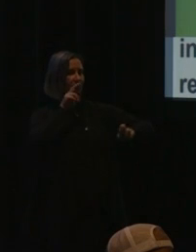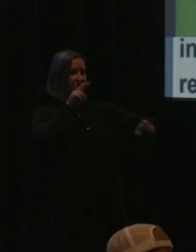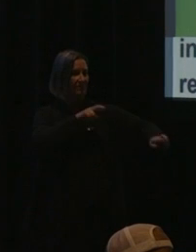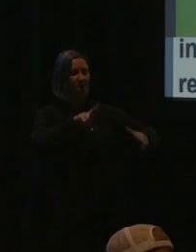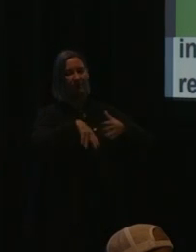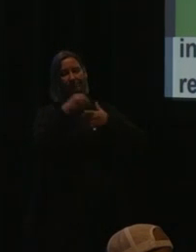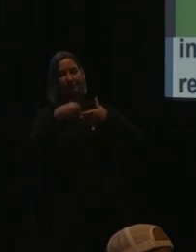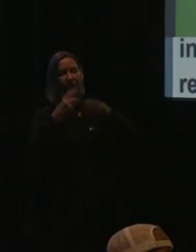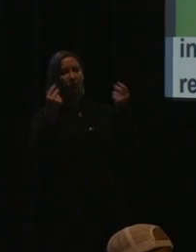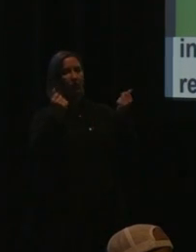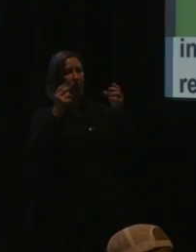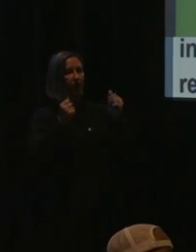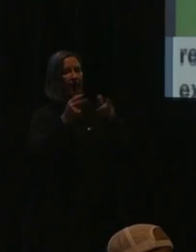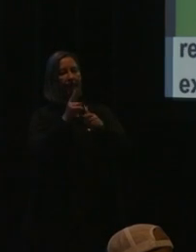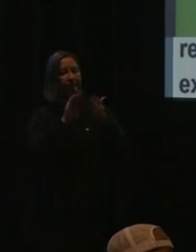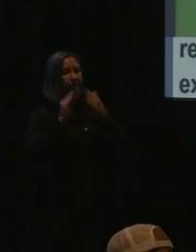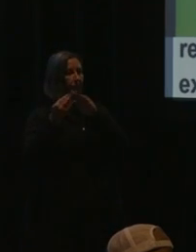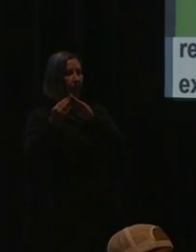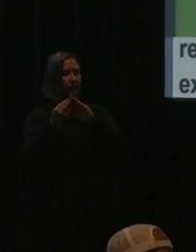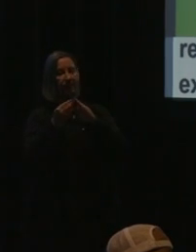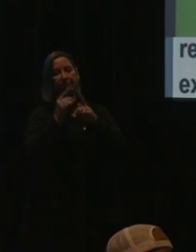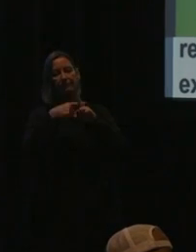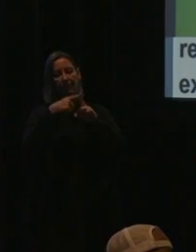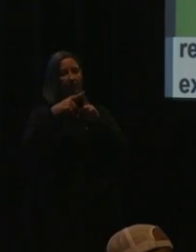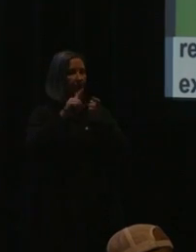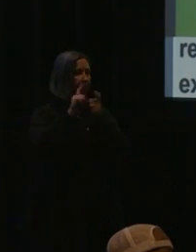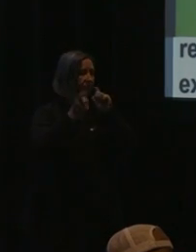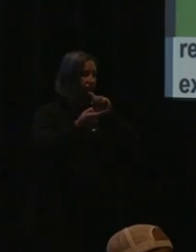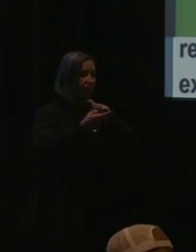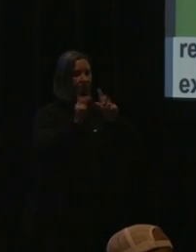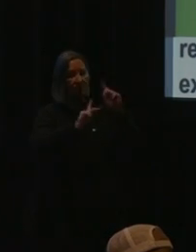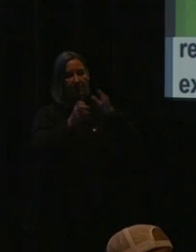like rapid urbanism, population growth, or climate change.